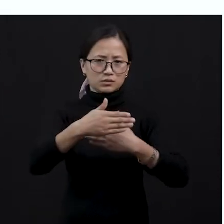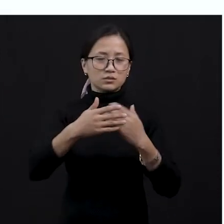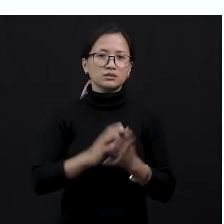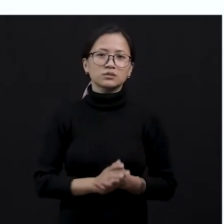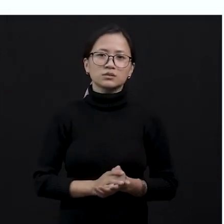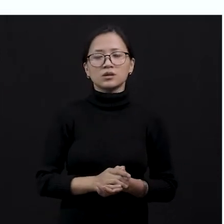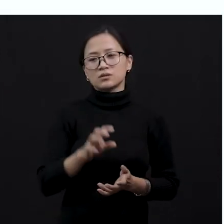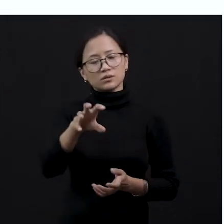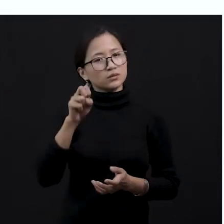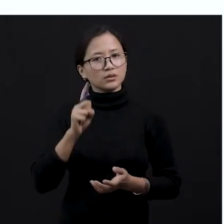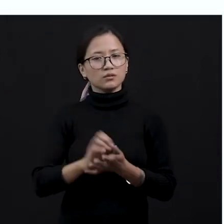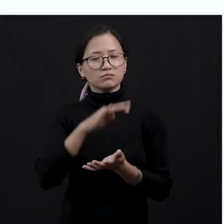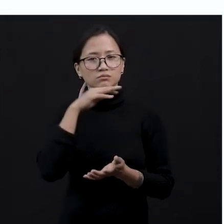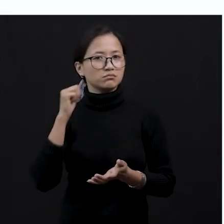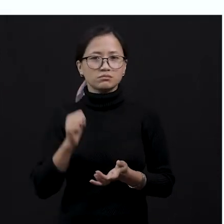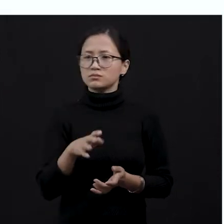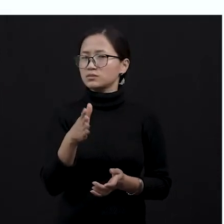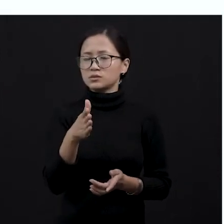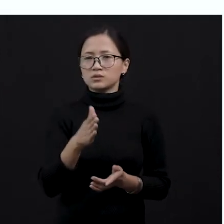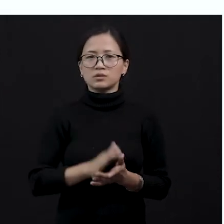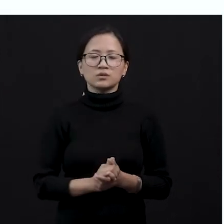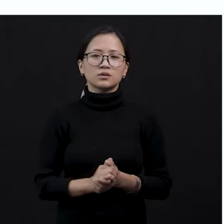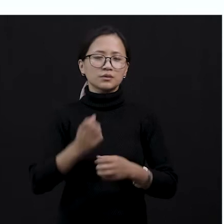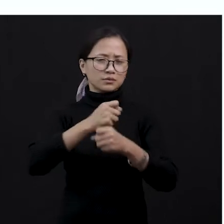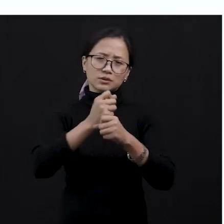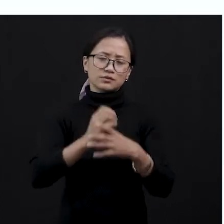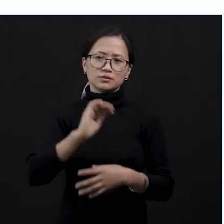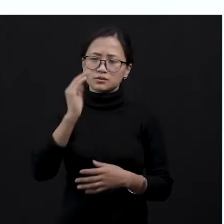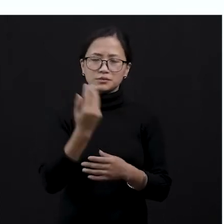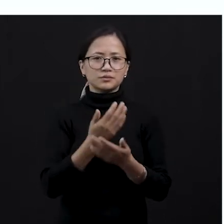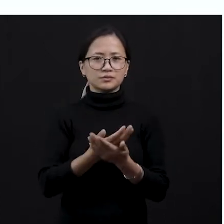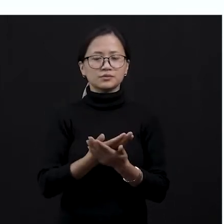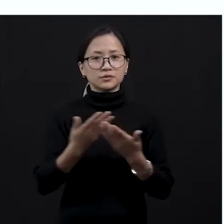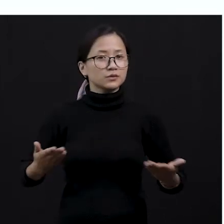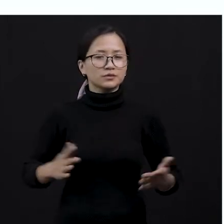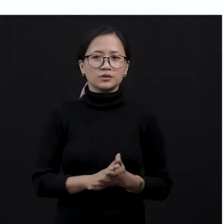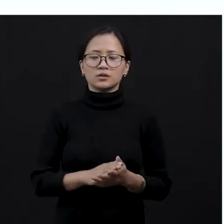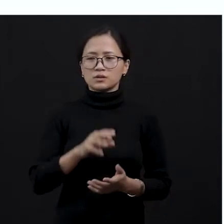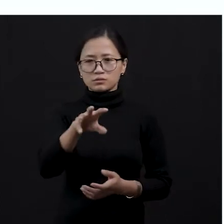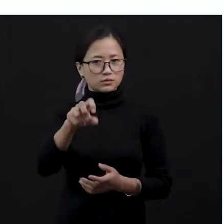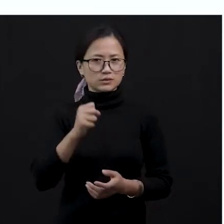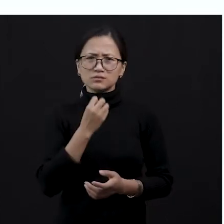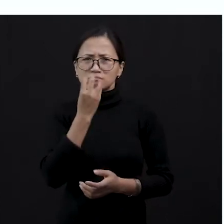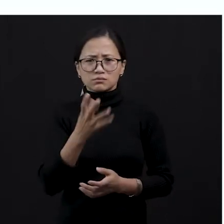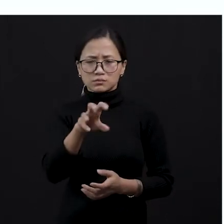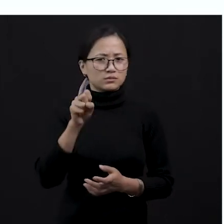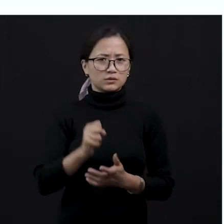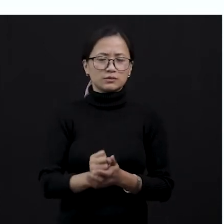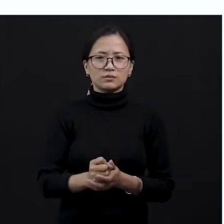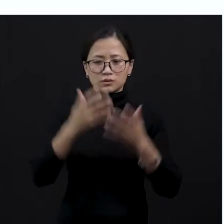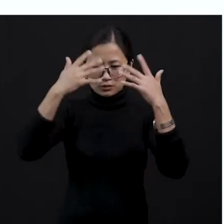us, we cannot take the color of that, right? It is made up of something that cannot be taken by human, right? Or